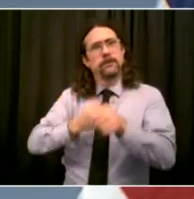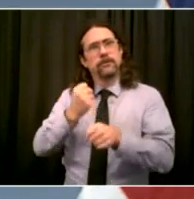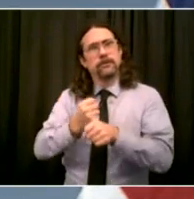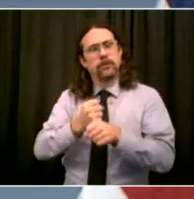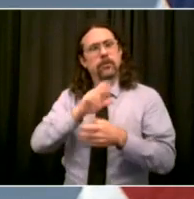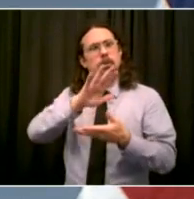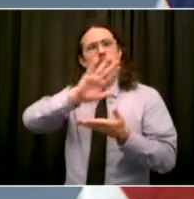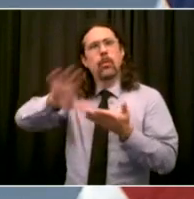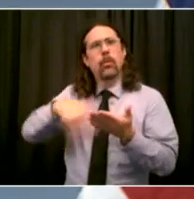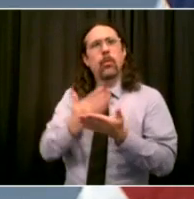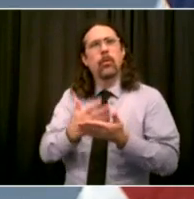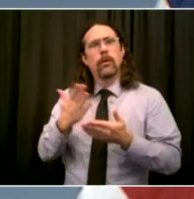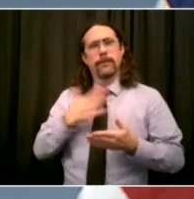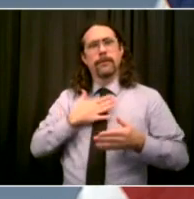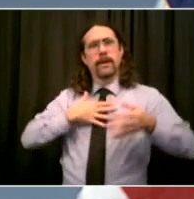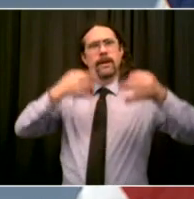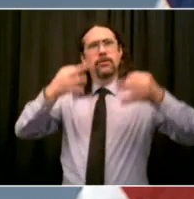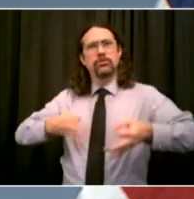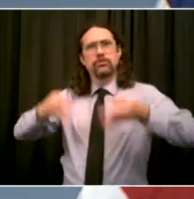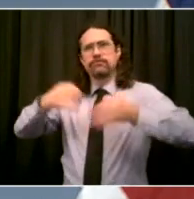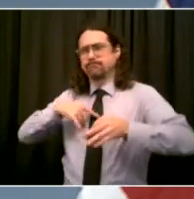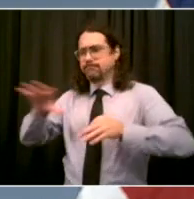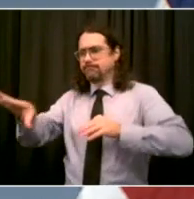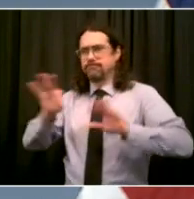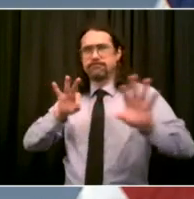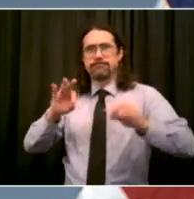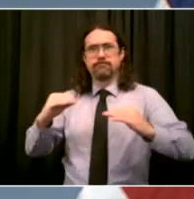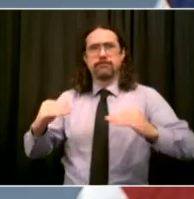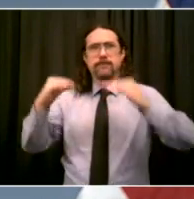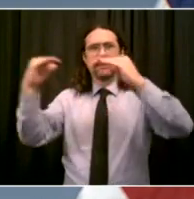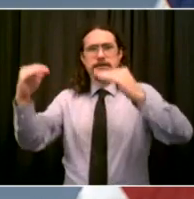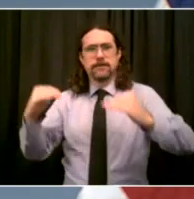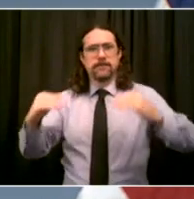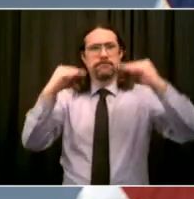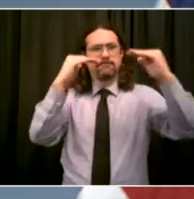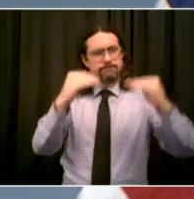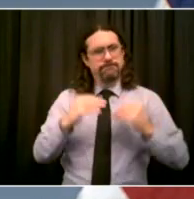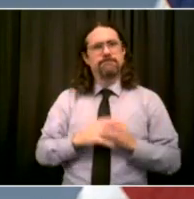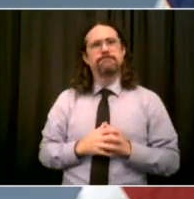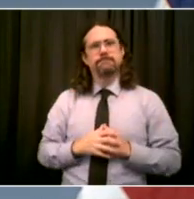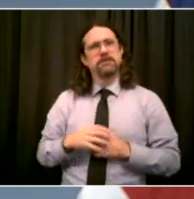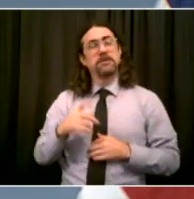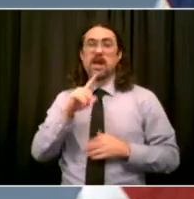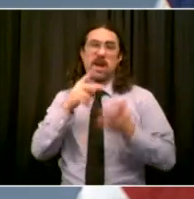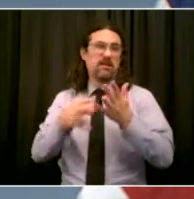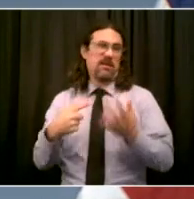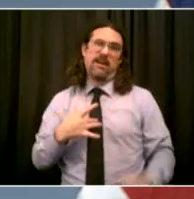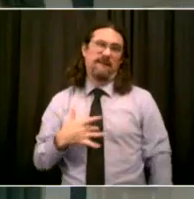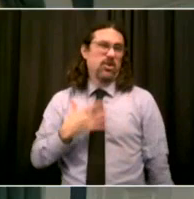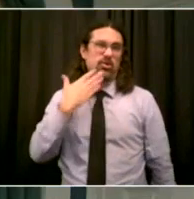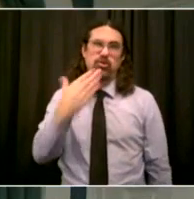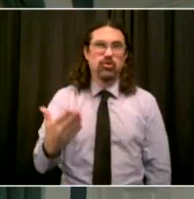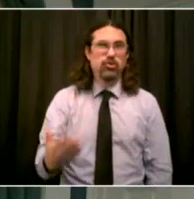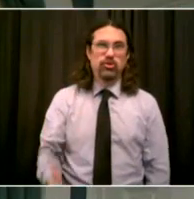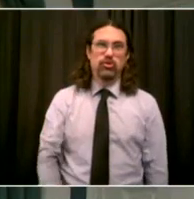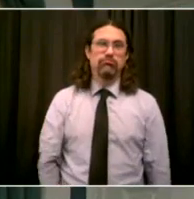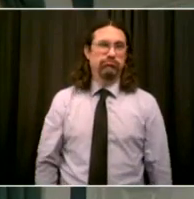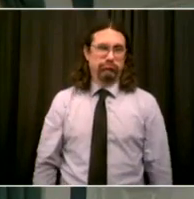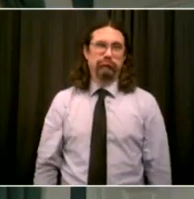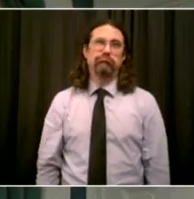and diversity, but I just want to make the point that Juanita is sitting maybe 20 feet from me right